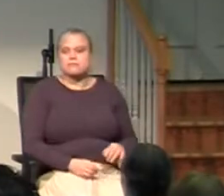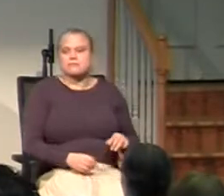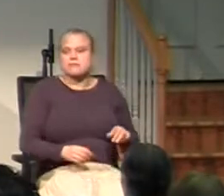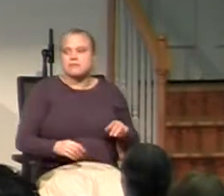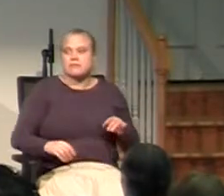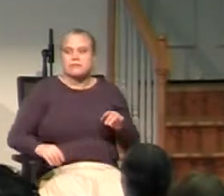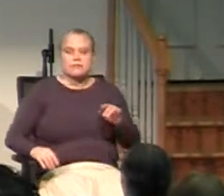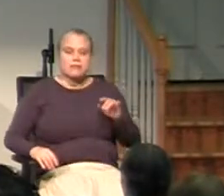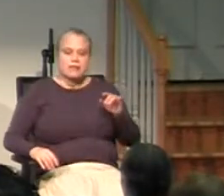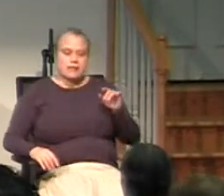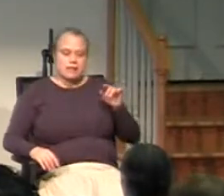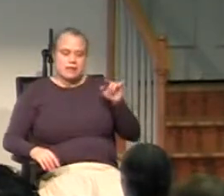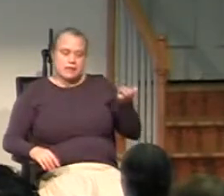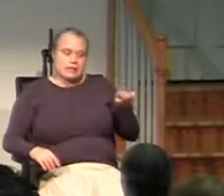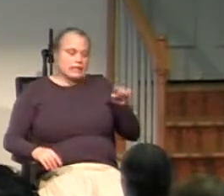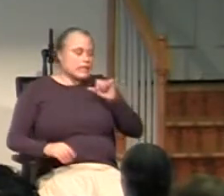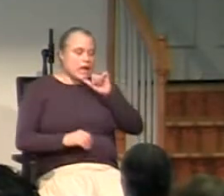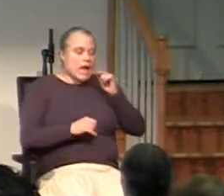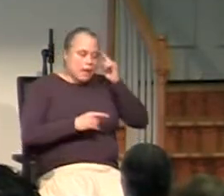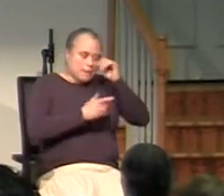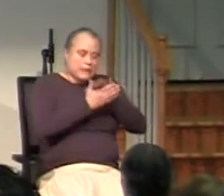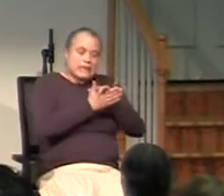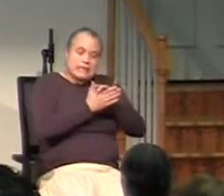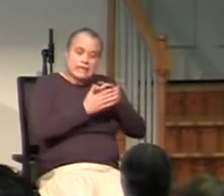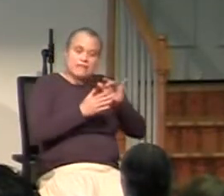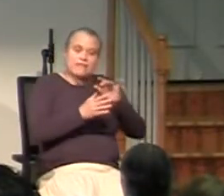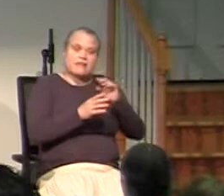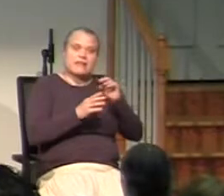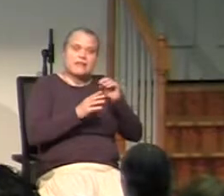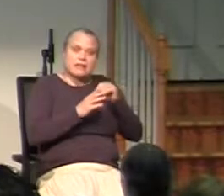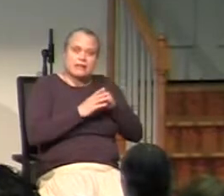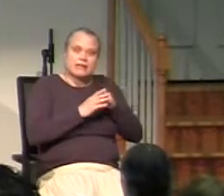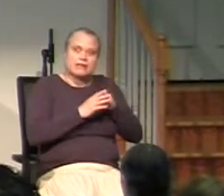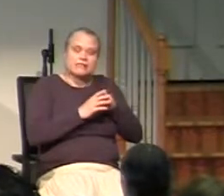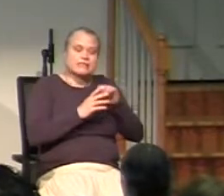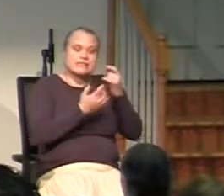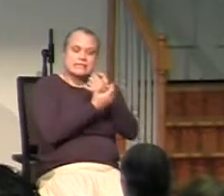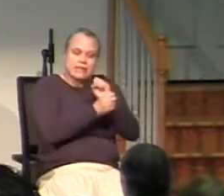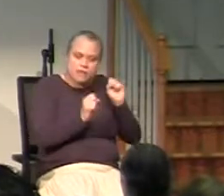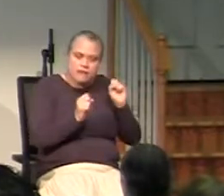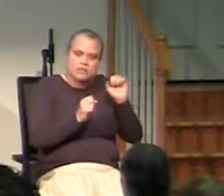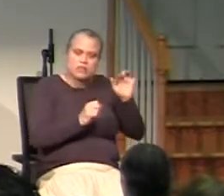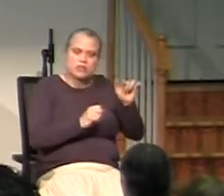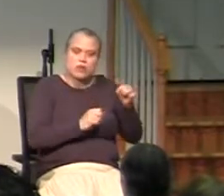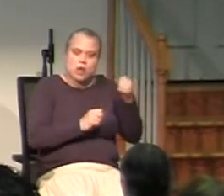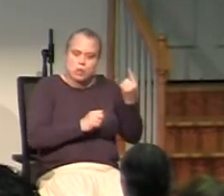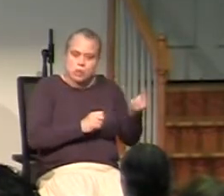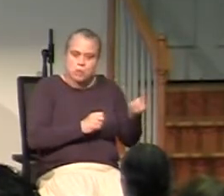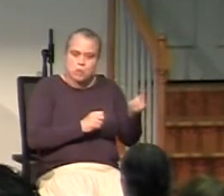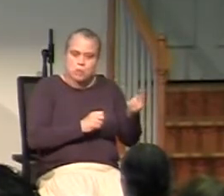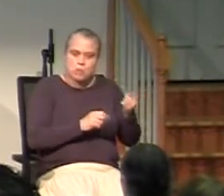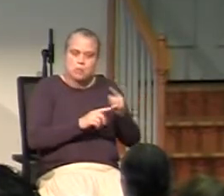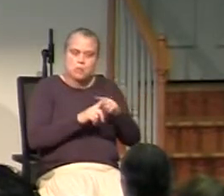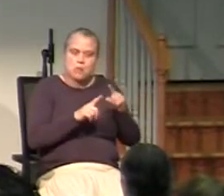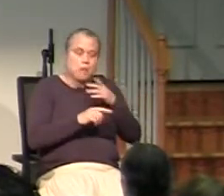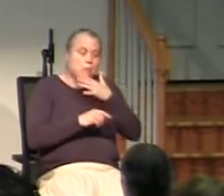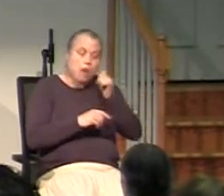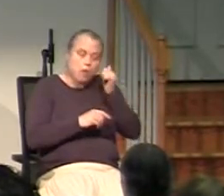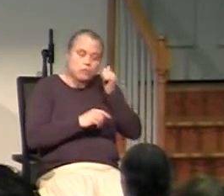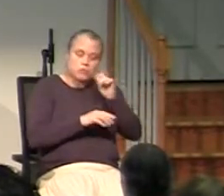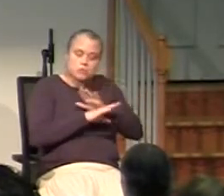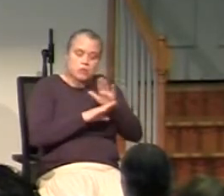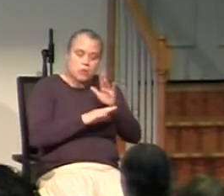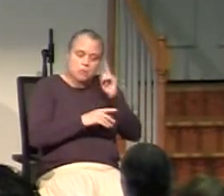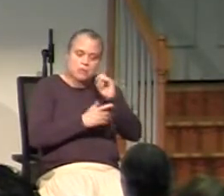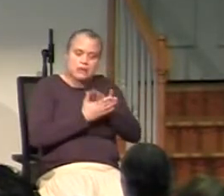him. Now, there are many people in that system that do. But I would say the hierarchy is beyond